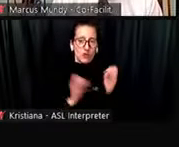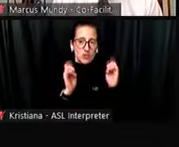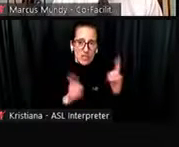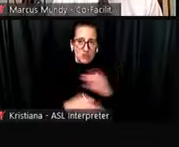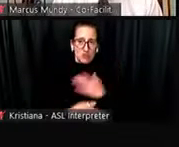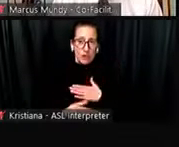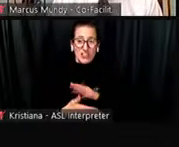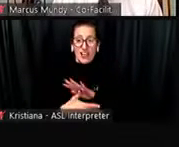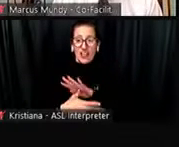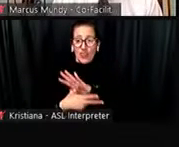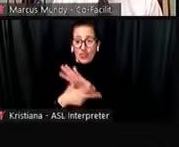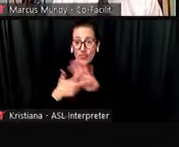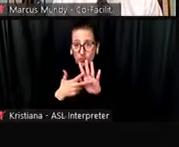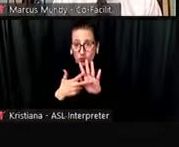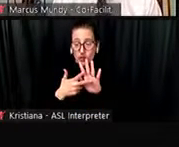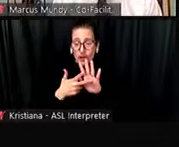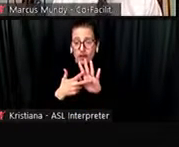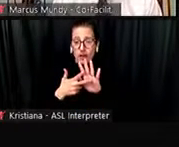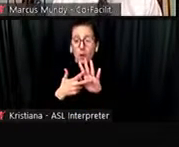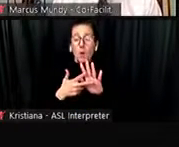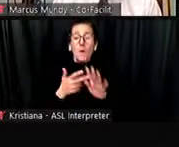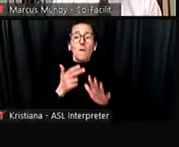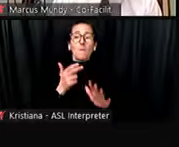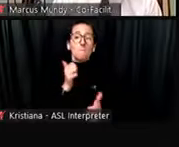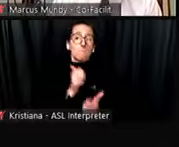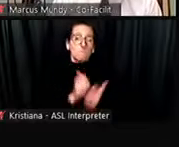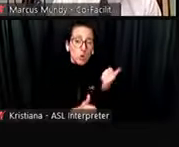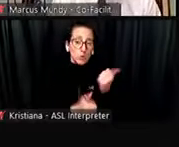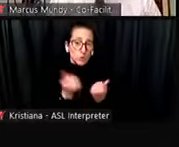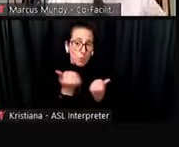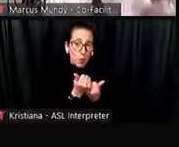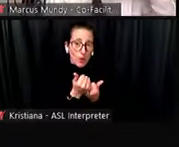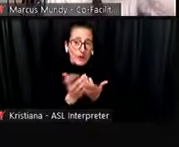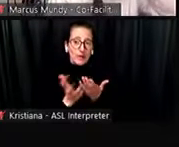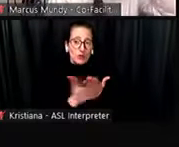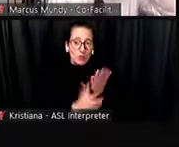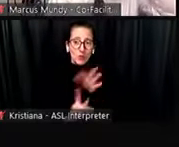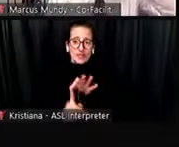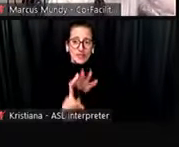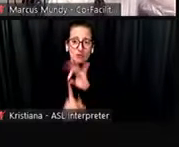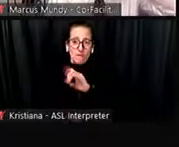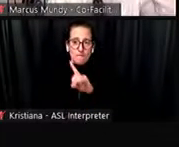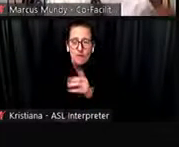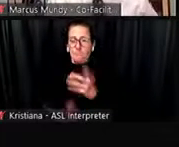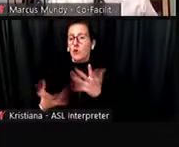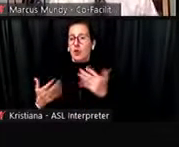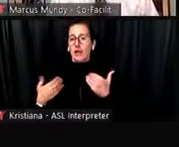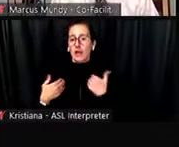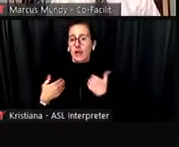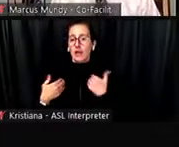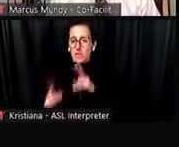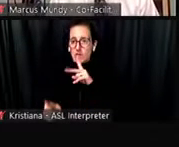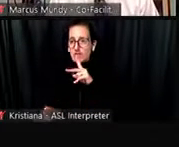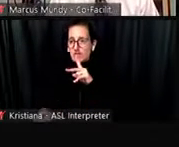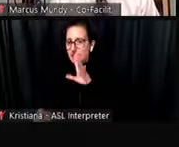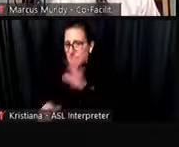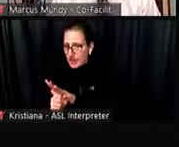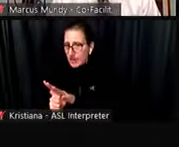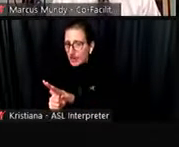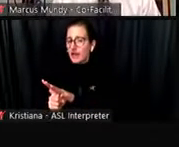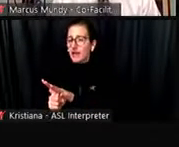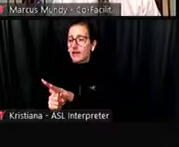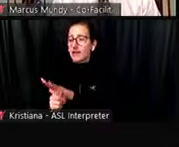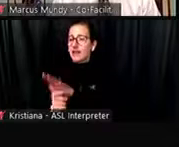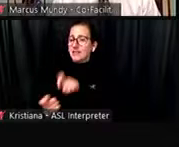supported by general fund, are all supported by special funds. So they have very dedicated funding sources, very specific funding sources coming to fund